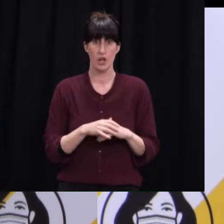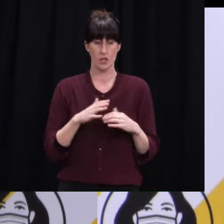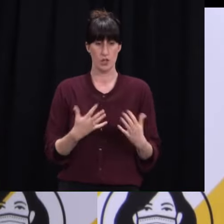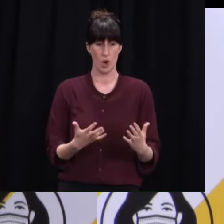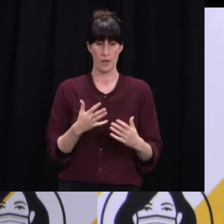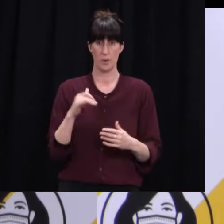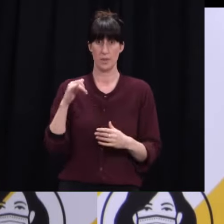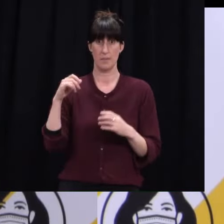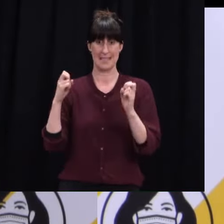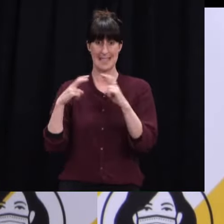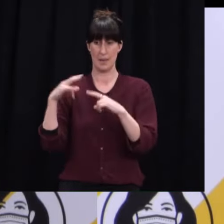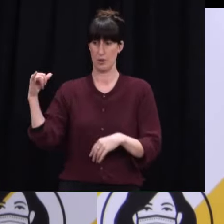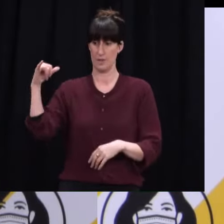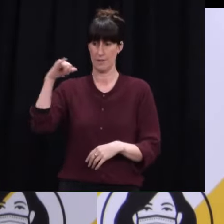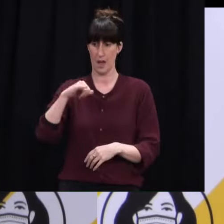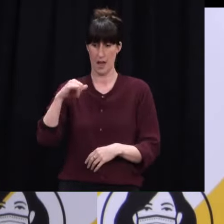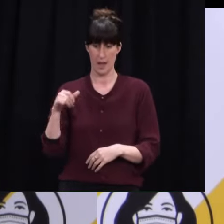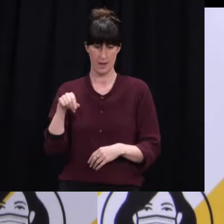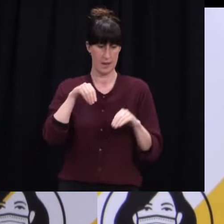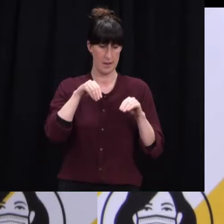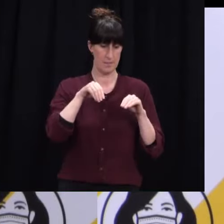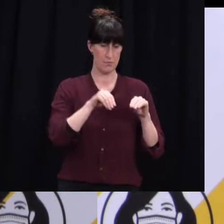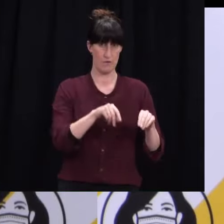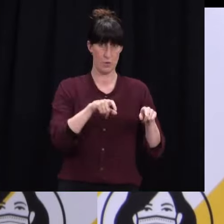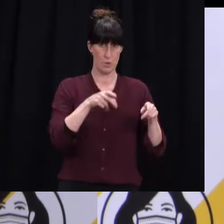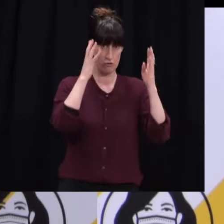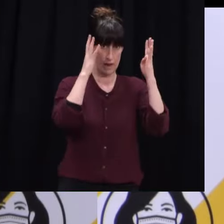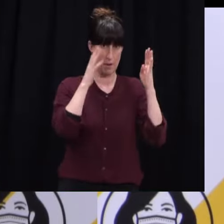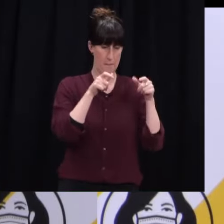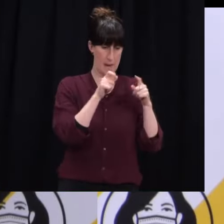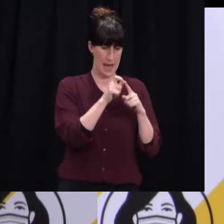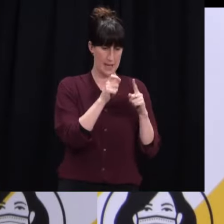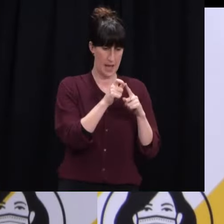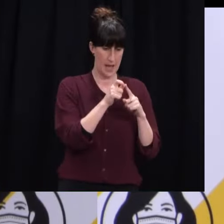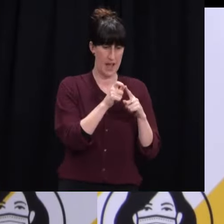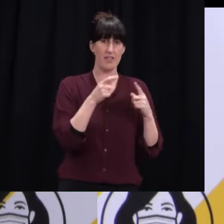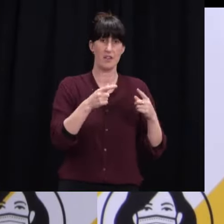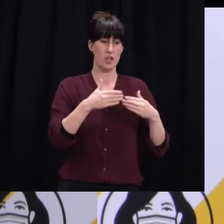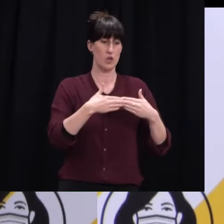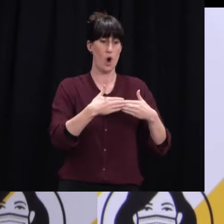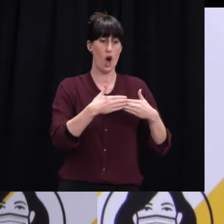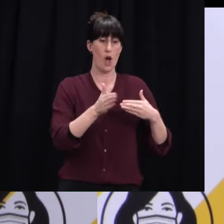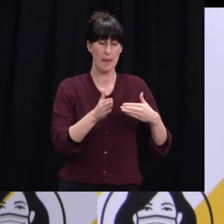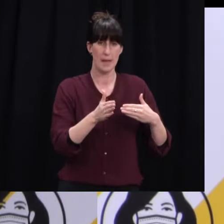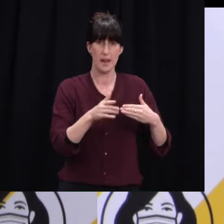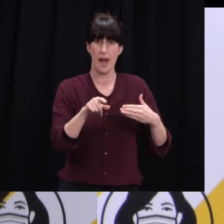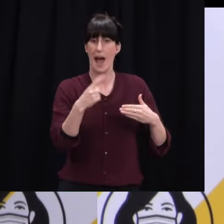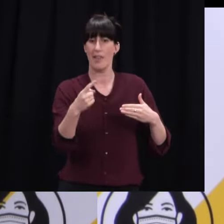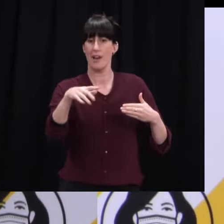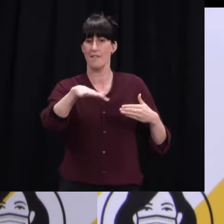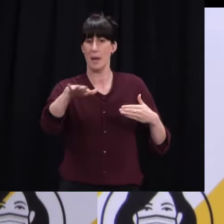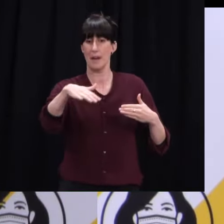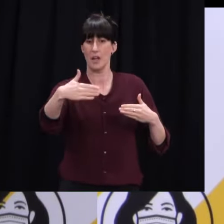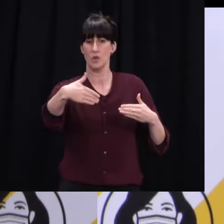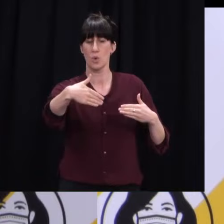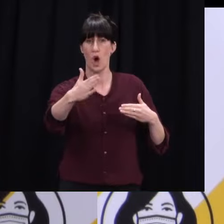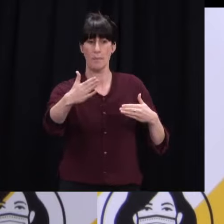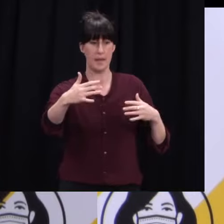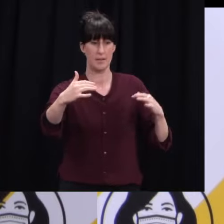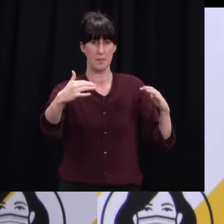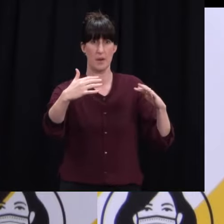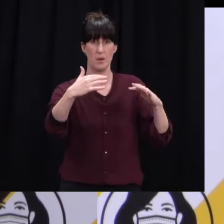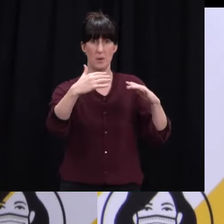adjacent ended up contracting it at some point between August 7th and 9th when the Sydney returnee was still there. That family then went for a walk in the